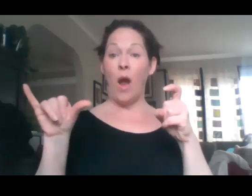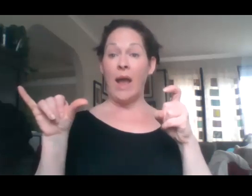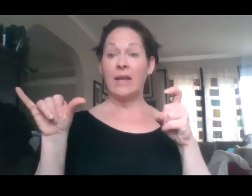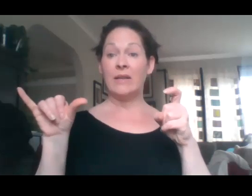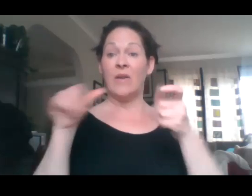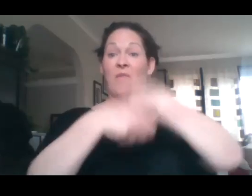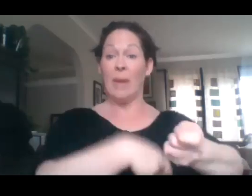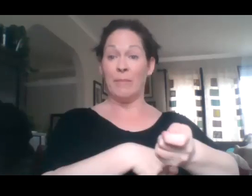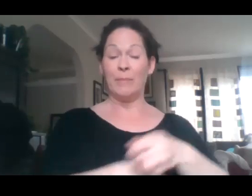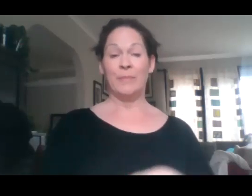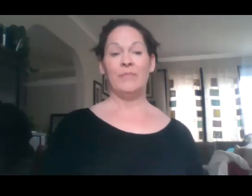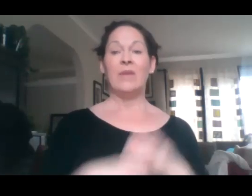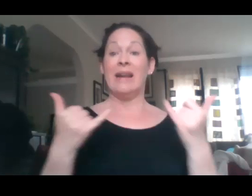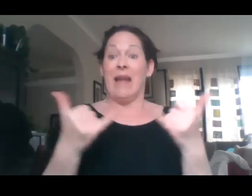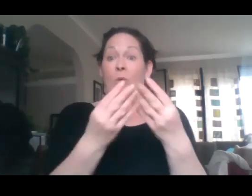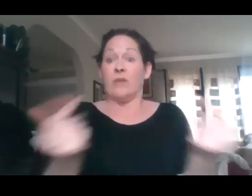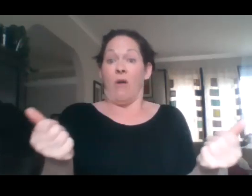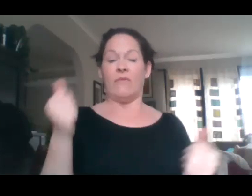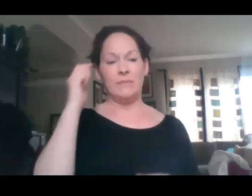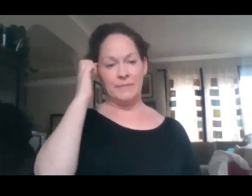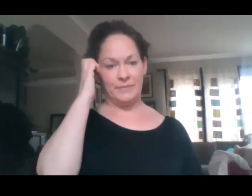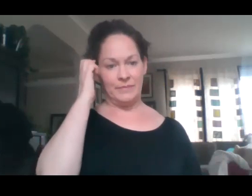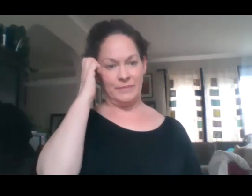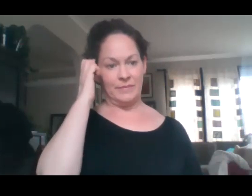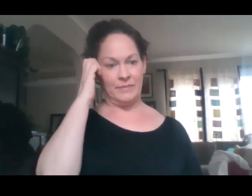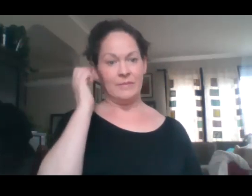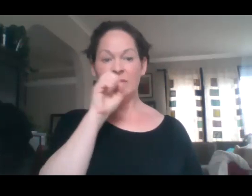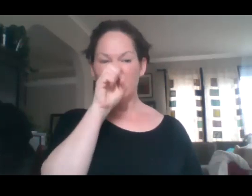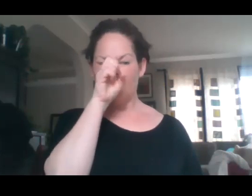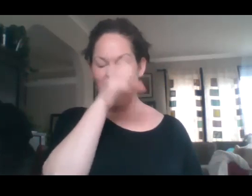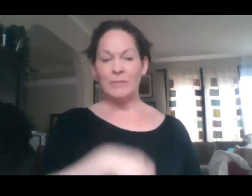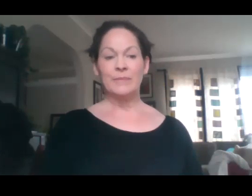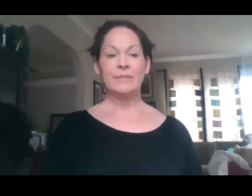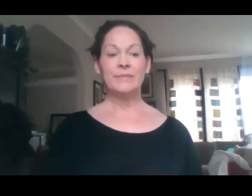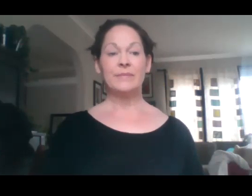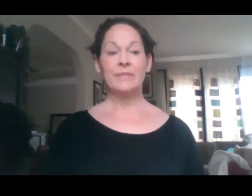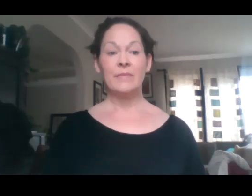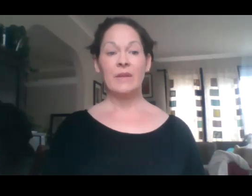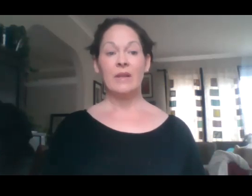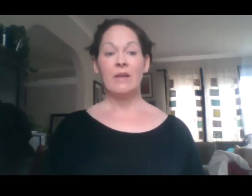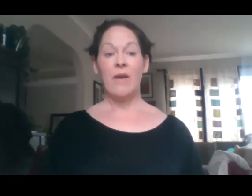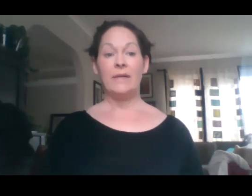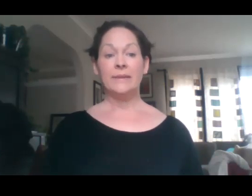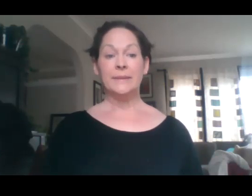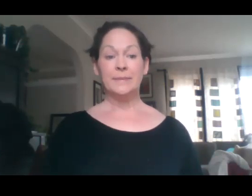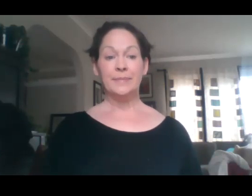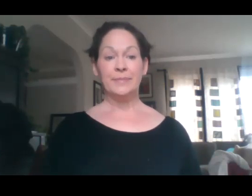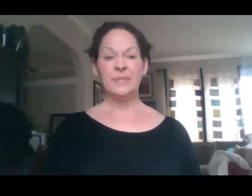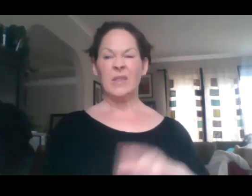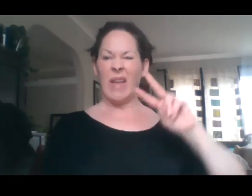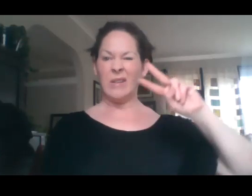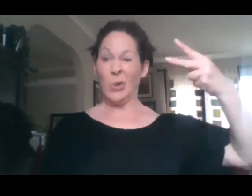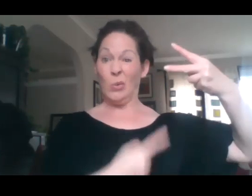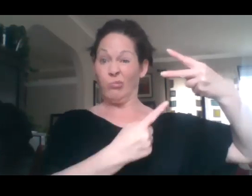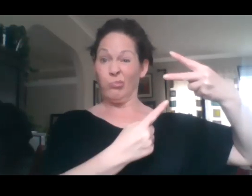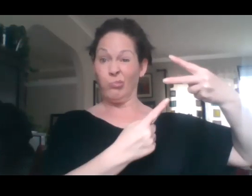And now I need to solve for y. Now the first thing in my way is this 2.